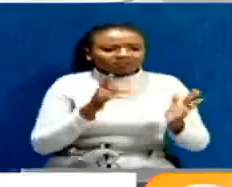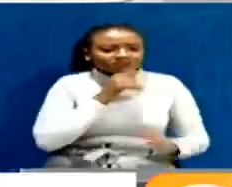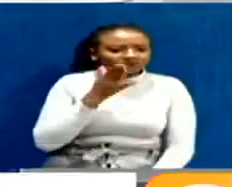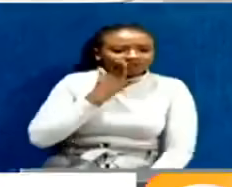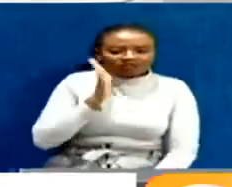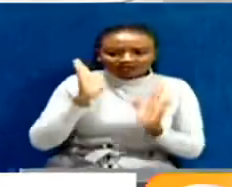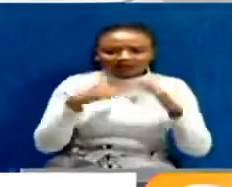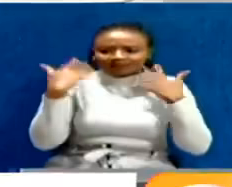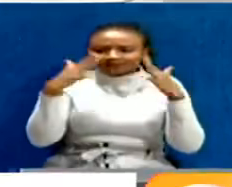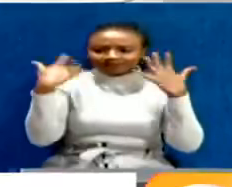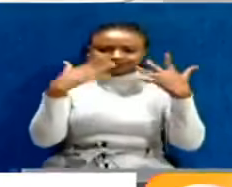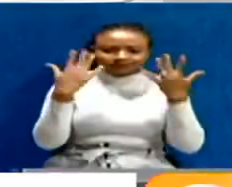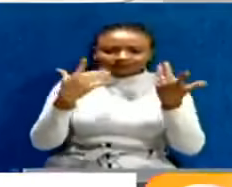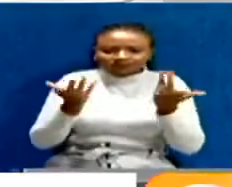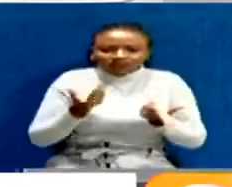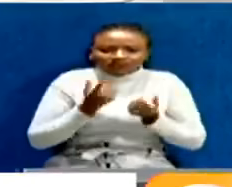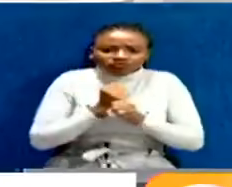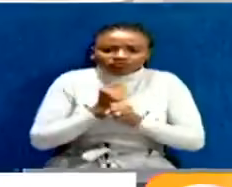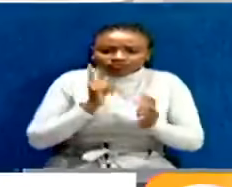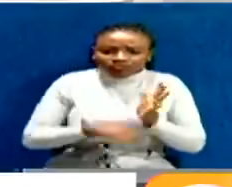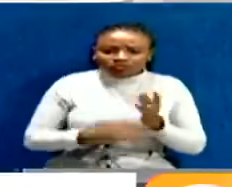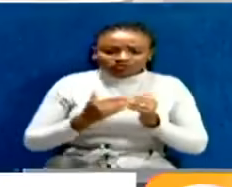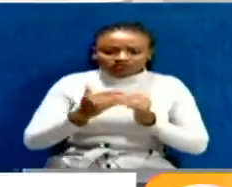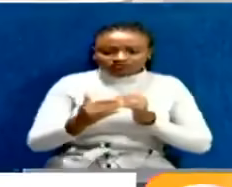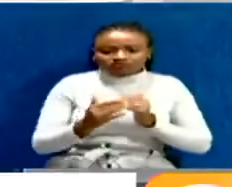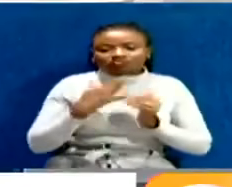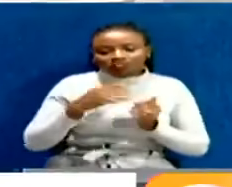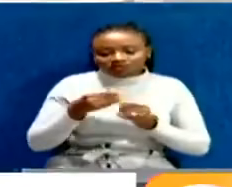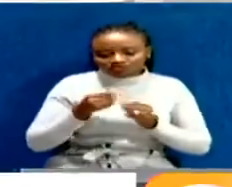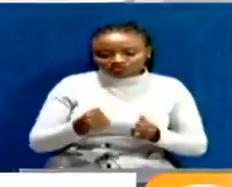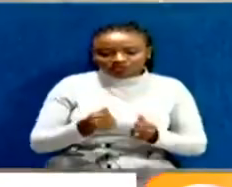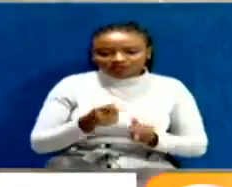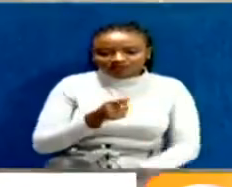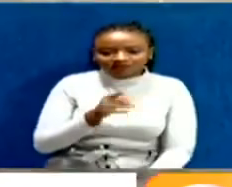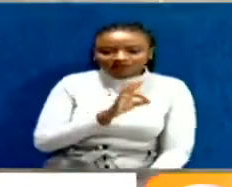parents pondering their next move to ensure they clear the debts.